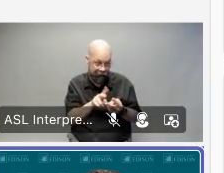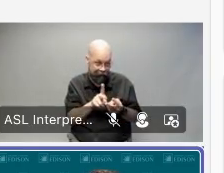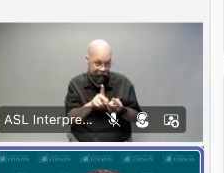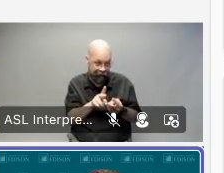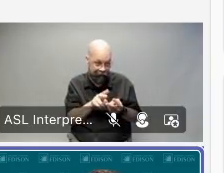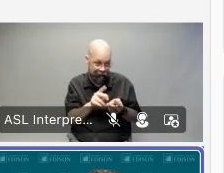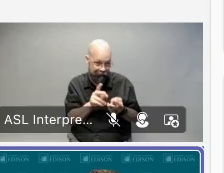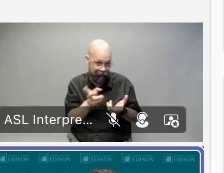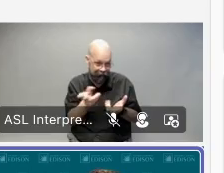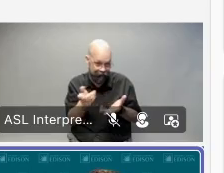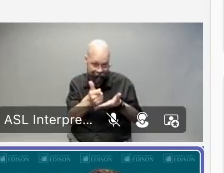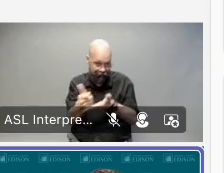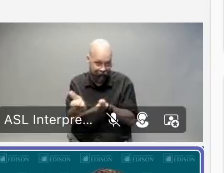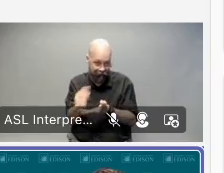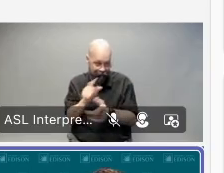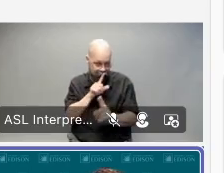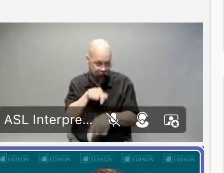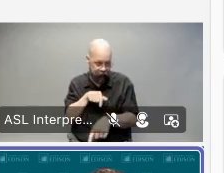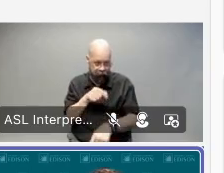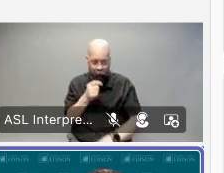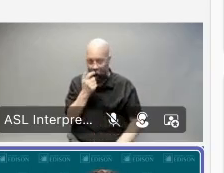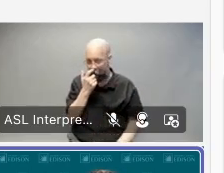on this question that you can help with?